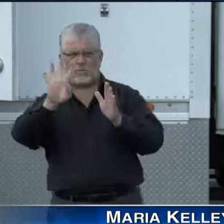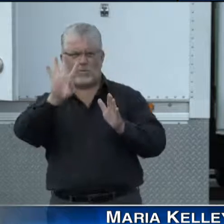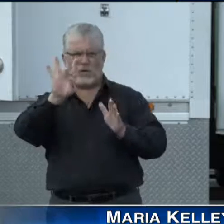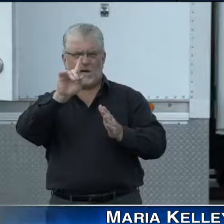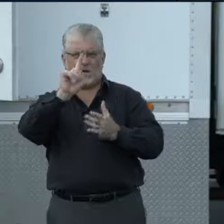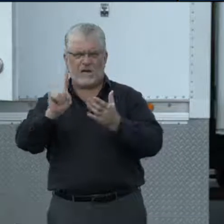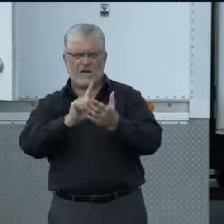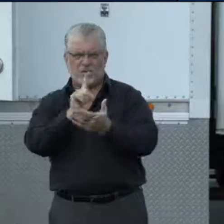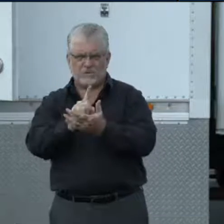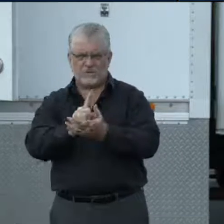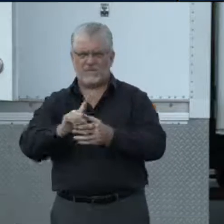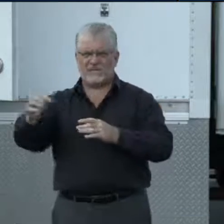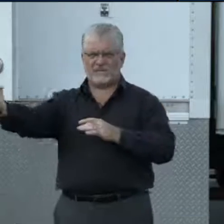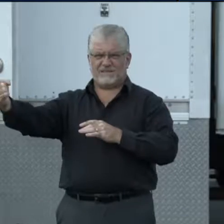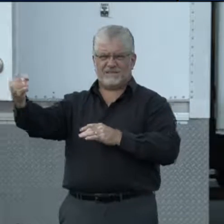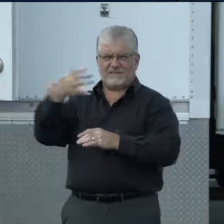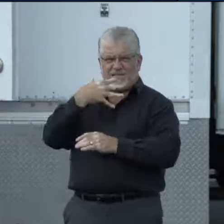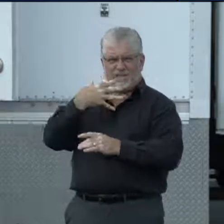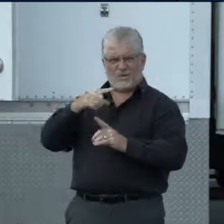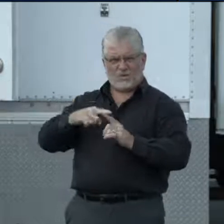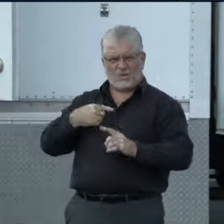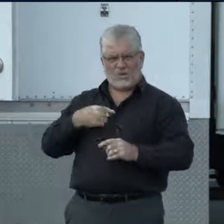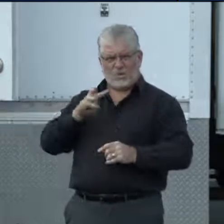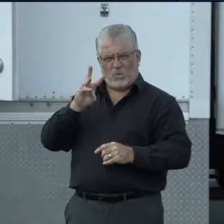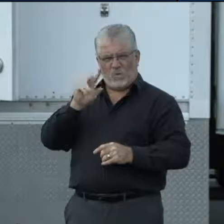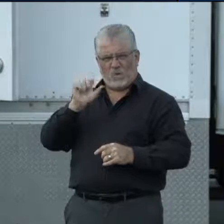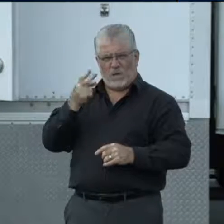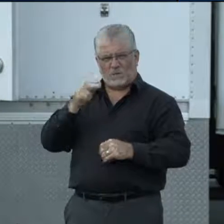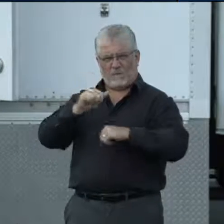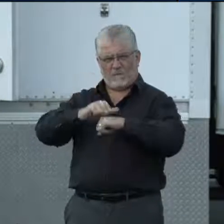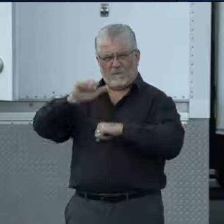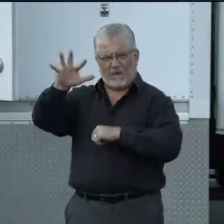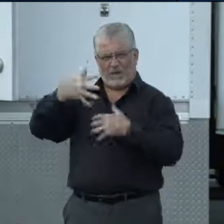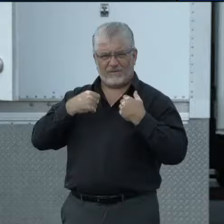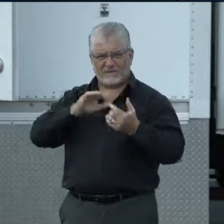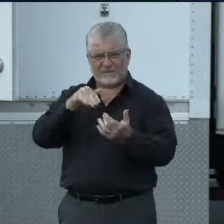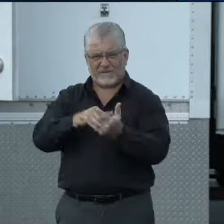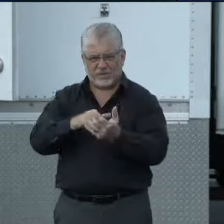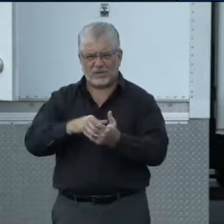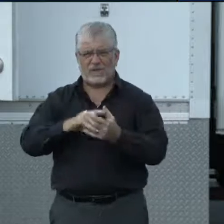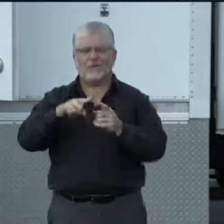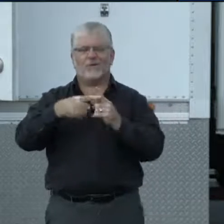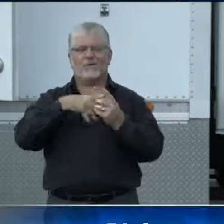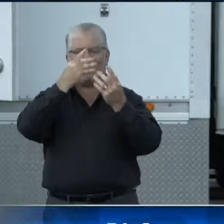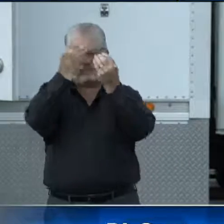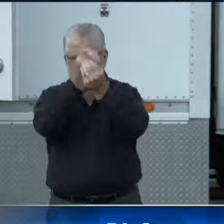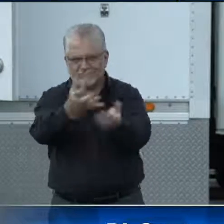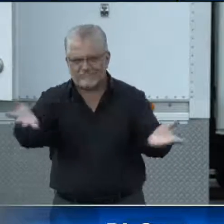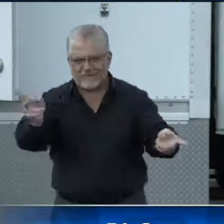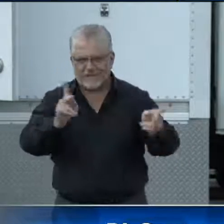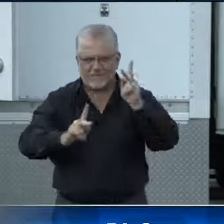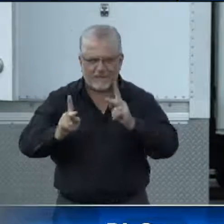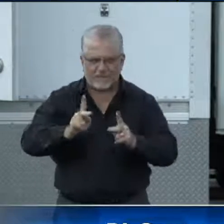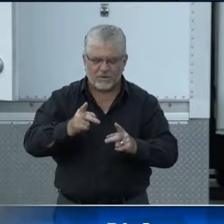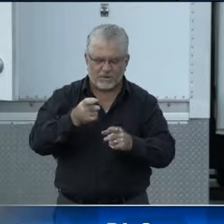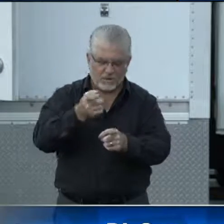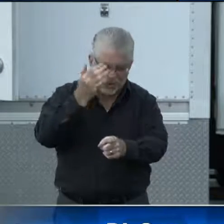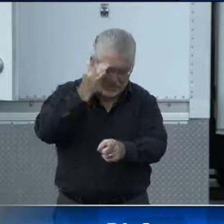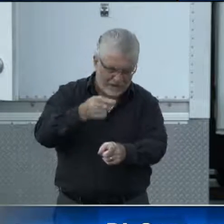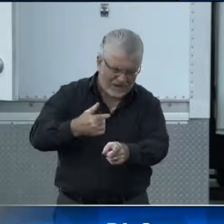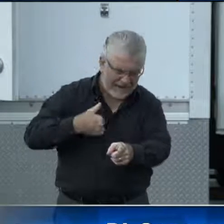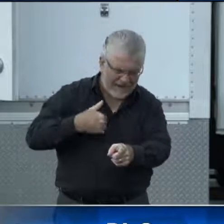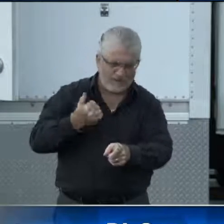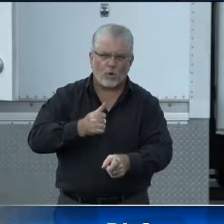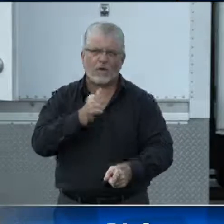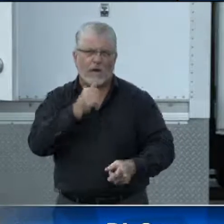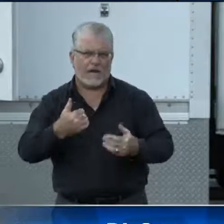we then organize the results and notify those tested of both positive or negative results. A